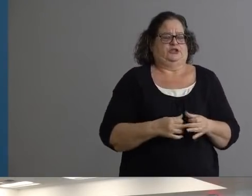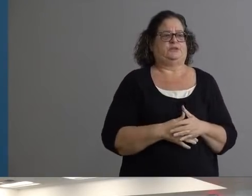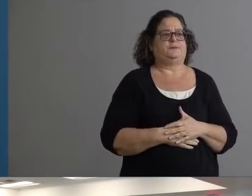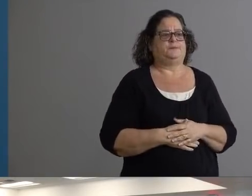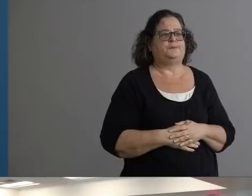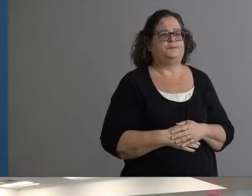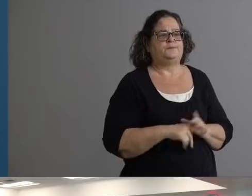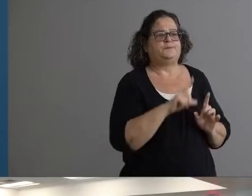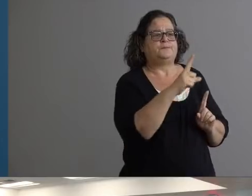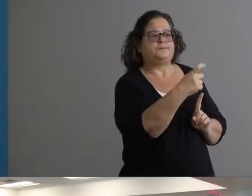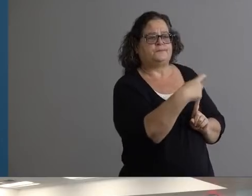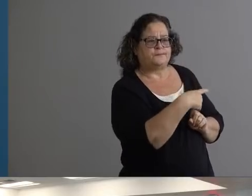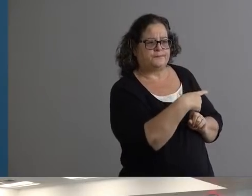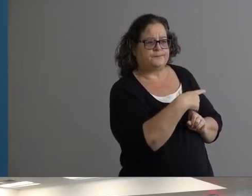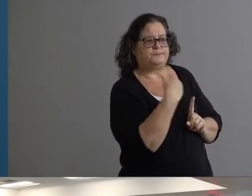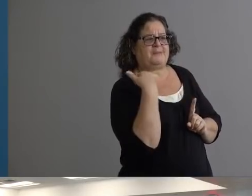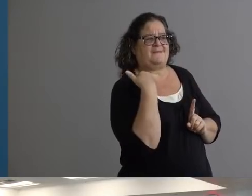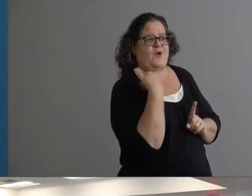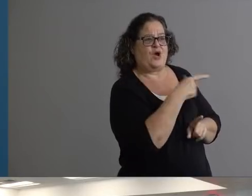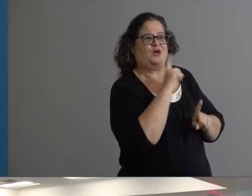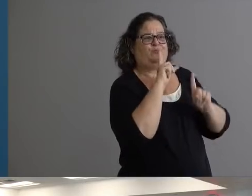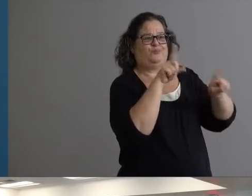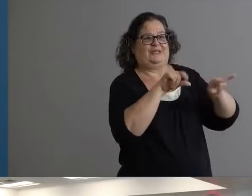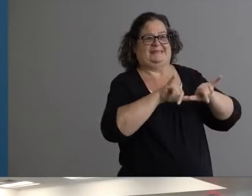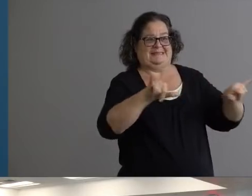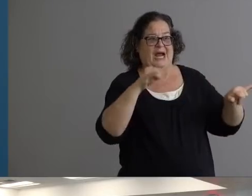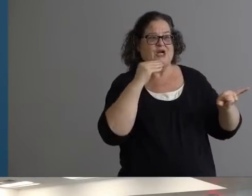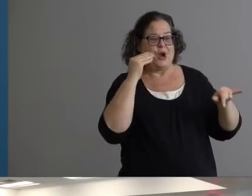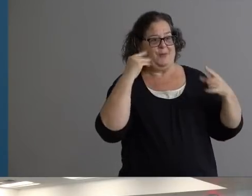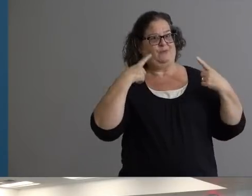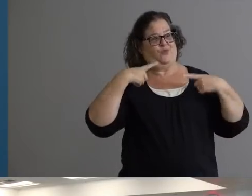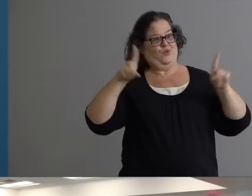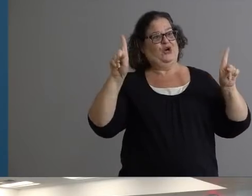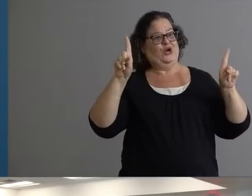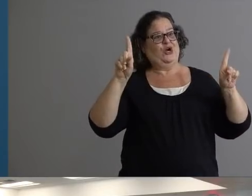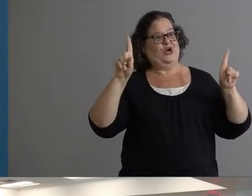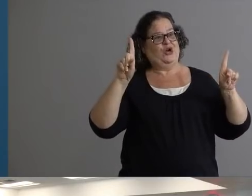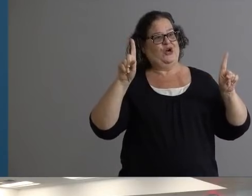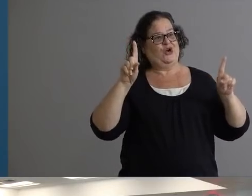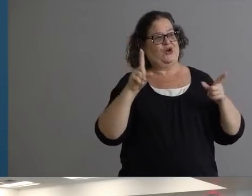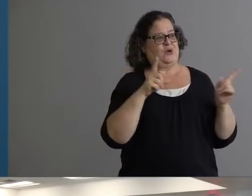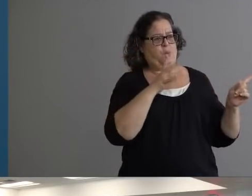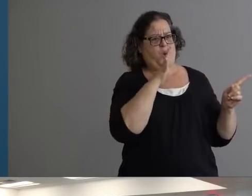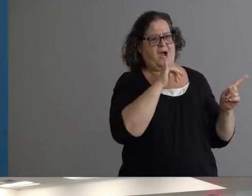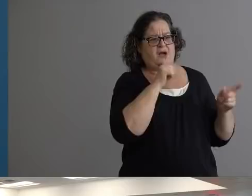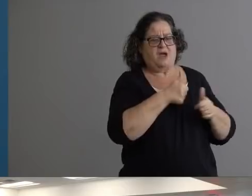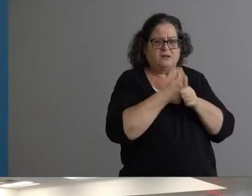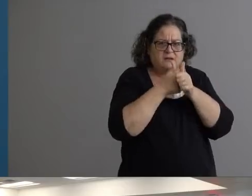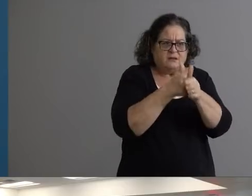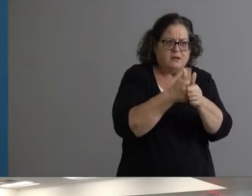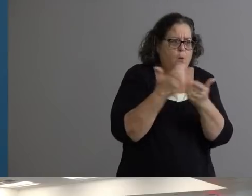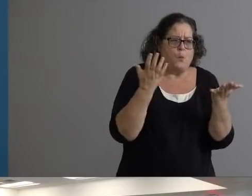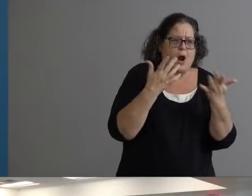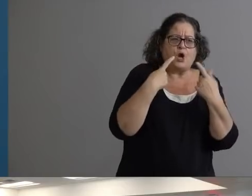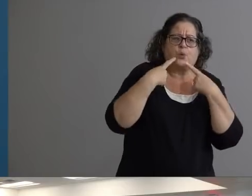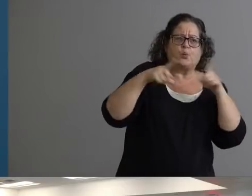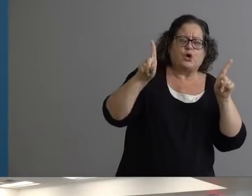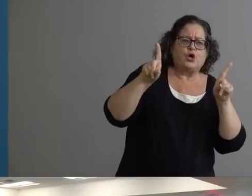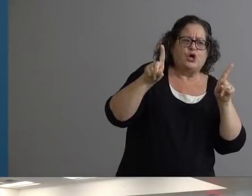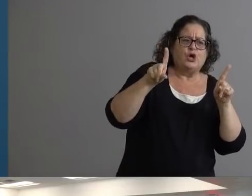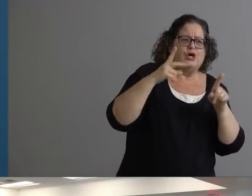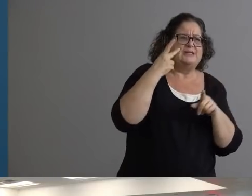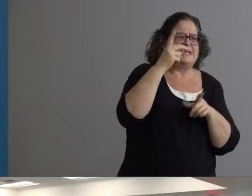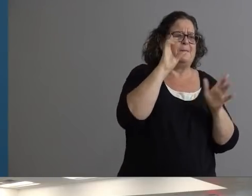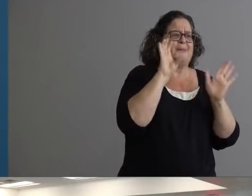know works? That little spin wheel that you showed, it said moderate, high, high risk,